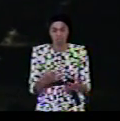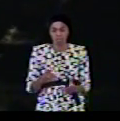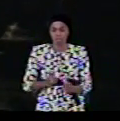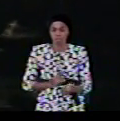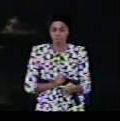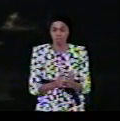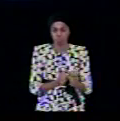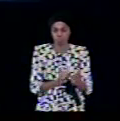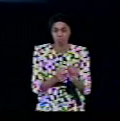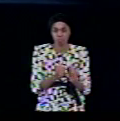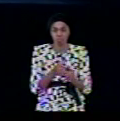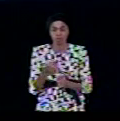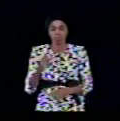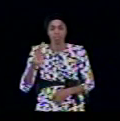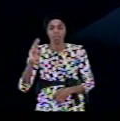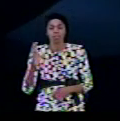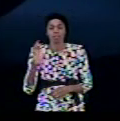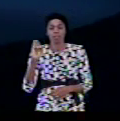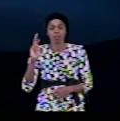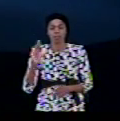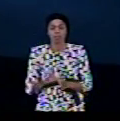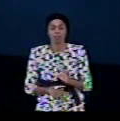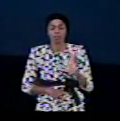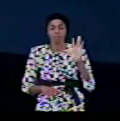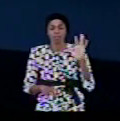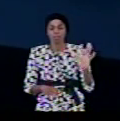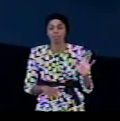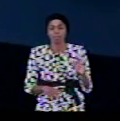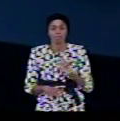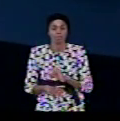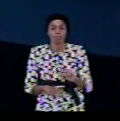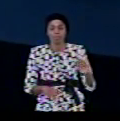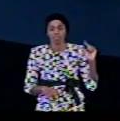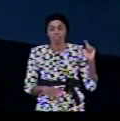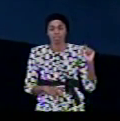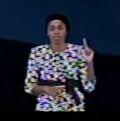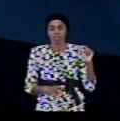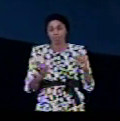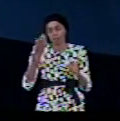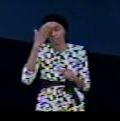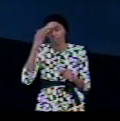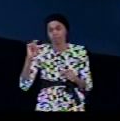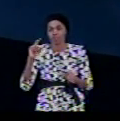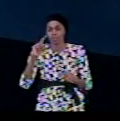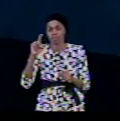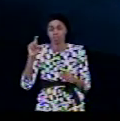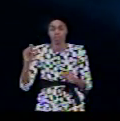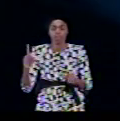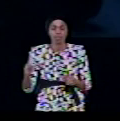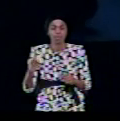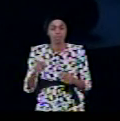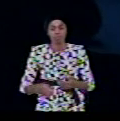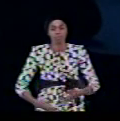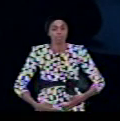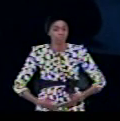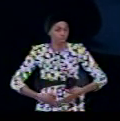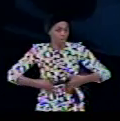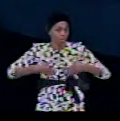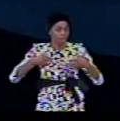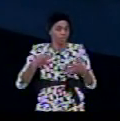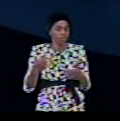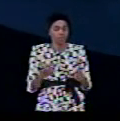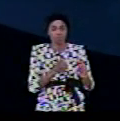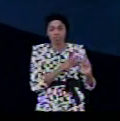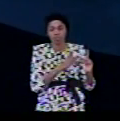at 2 Corinthians chapter 5, verse 11. Knowing therefore the terror of the